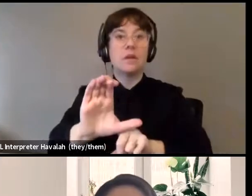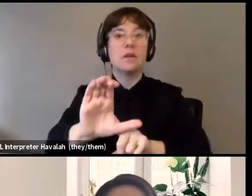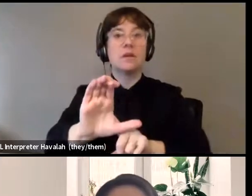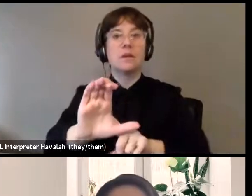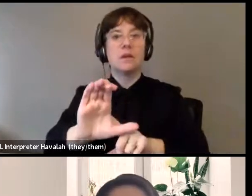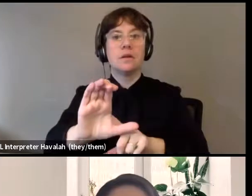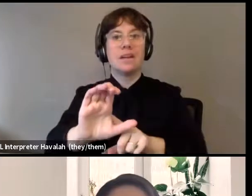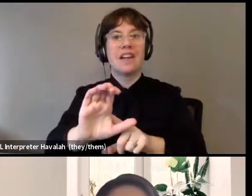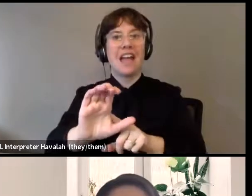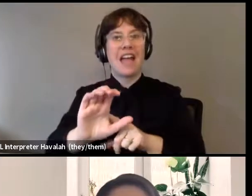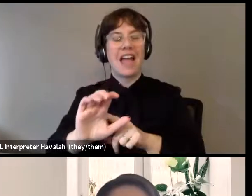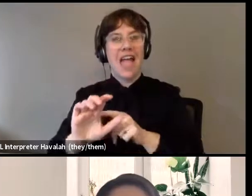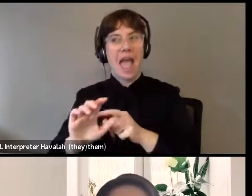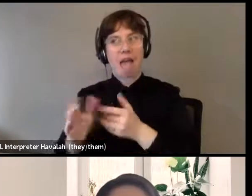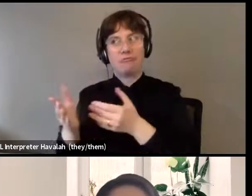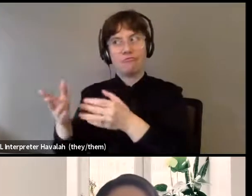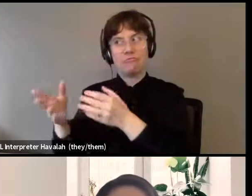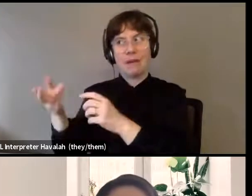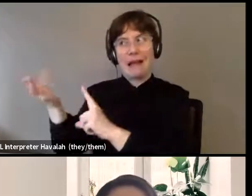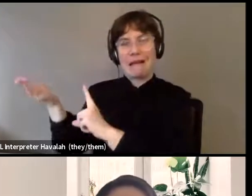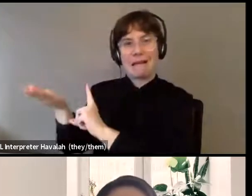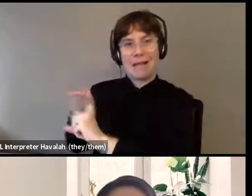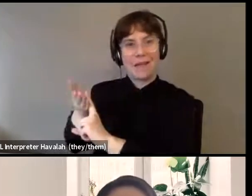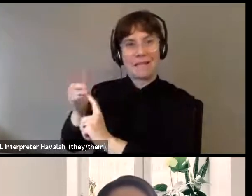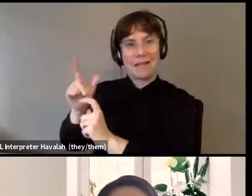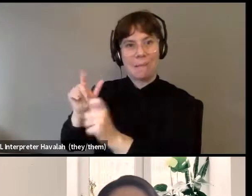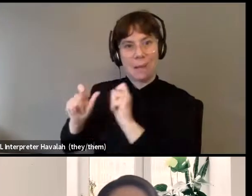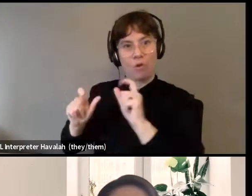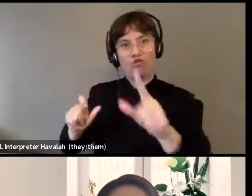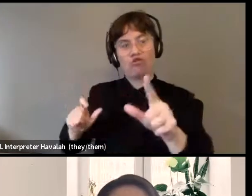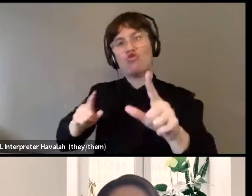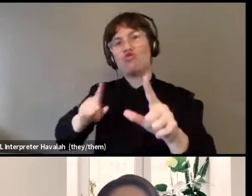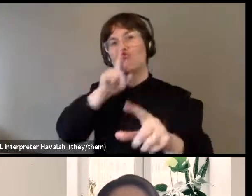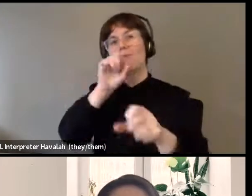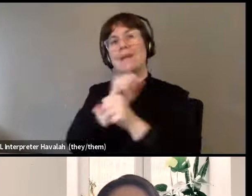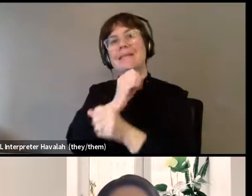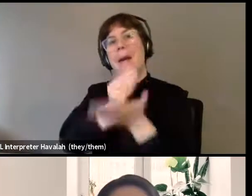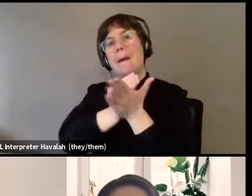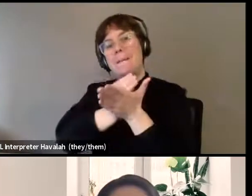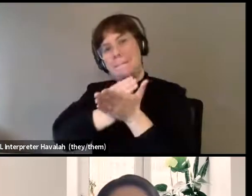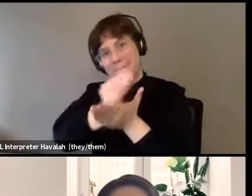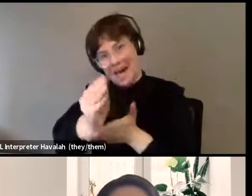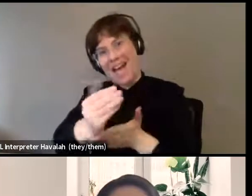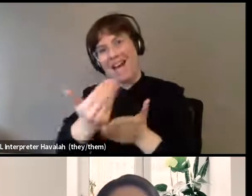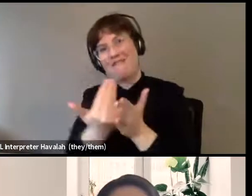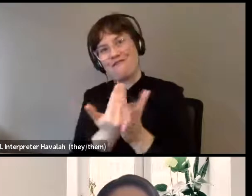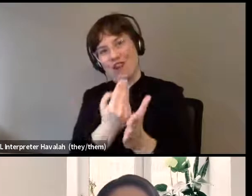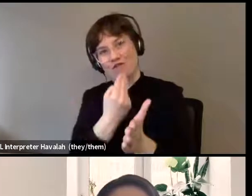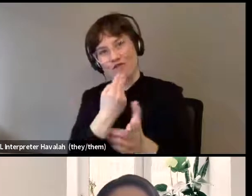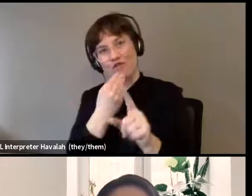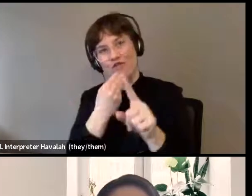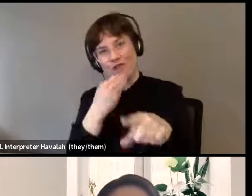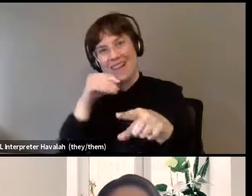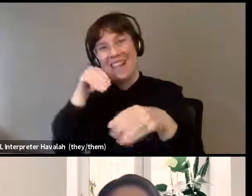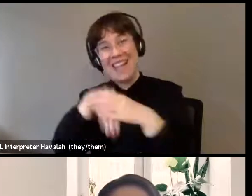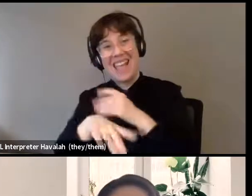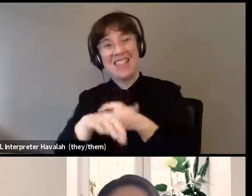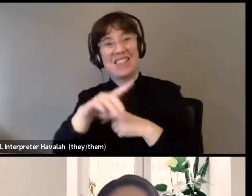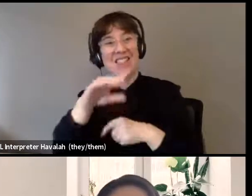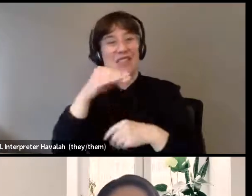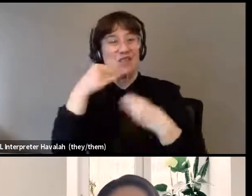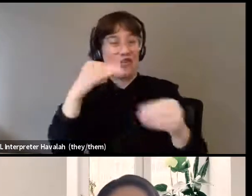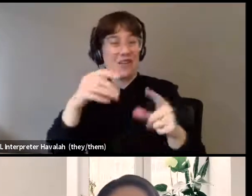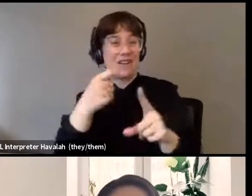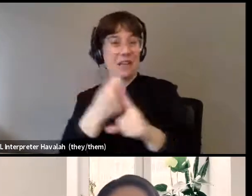getting people in that store to shop for fresh fruits and vegetables in that store. I think with a lot of our corner stores,